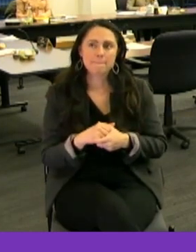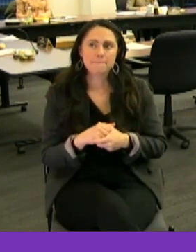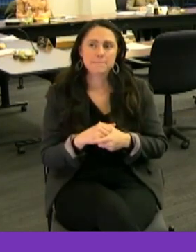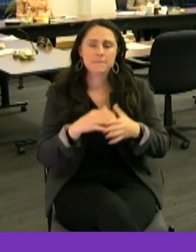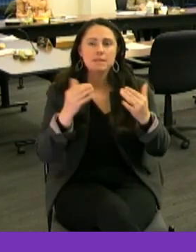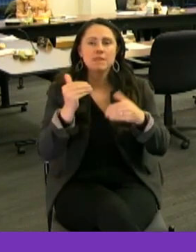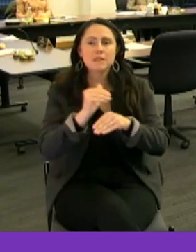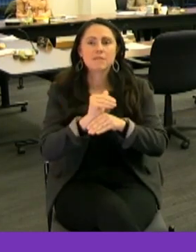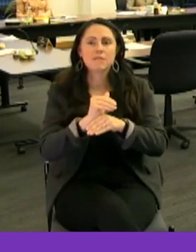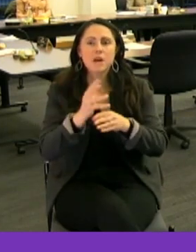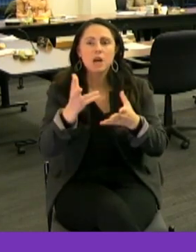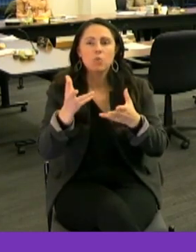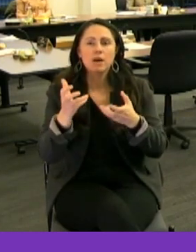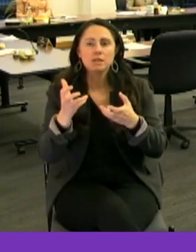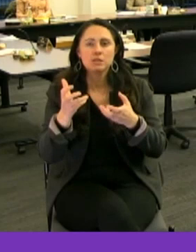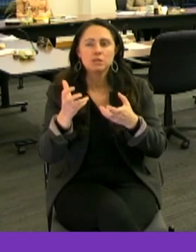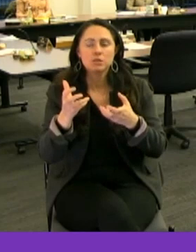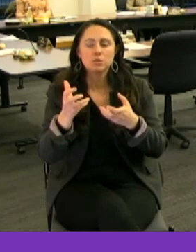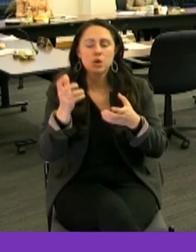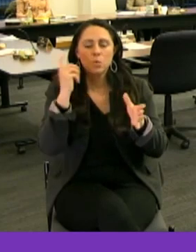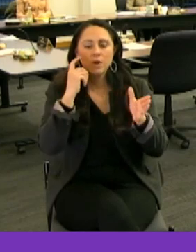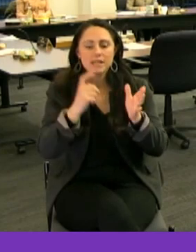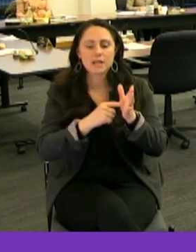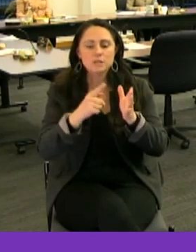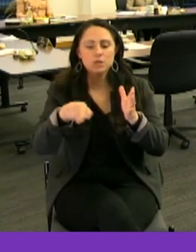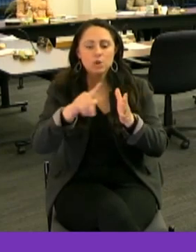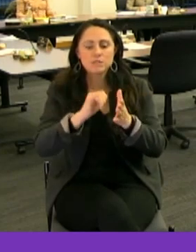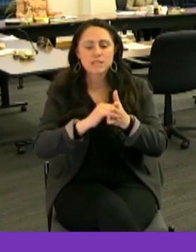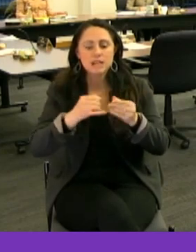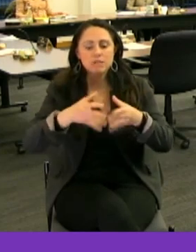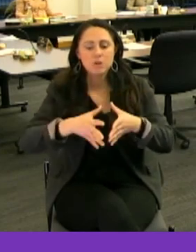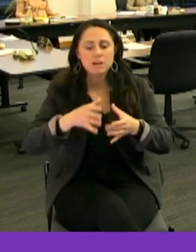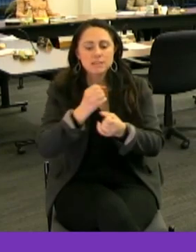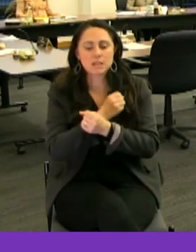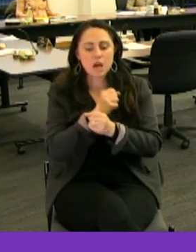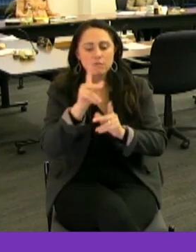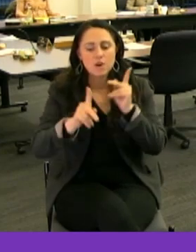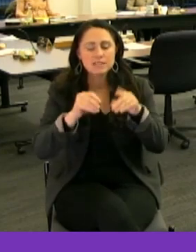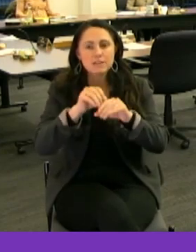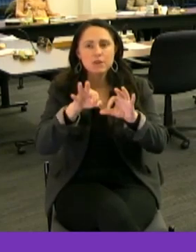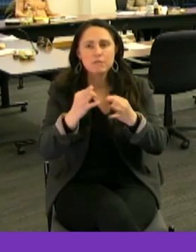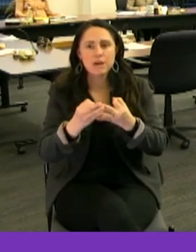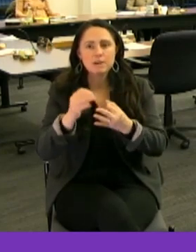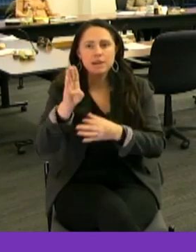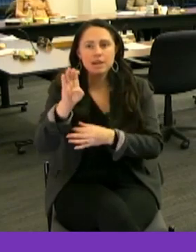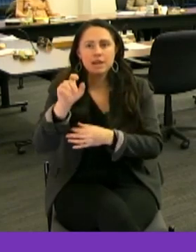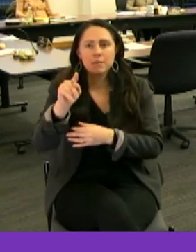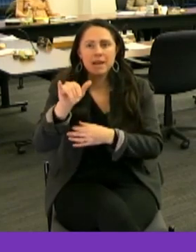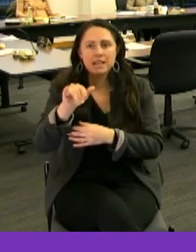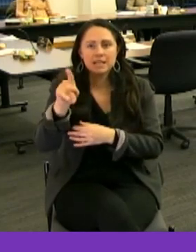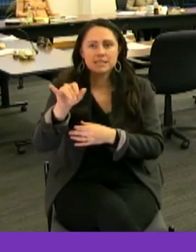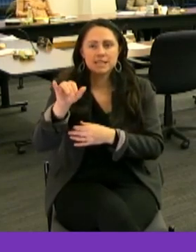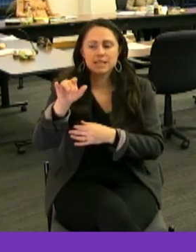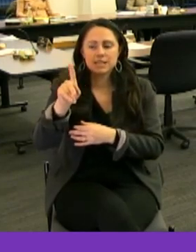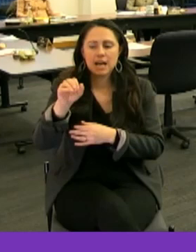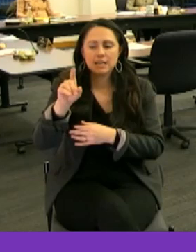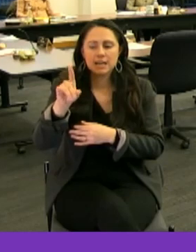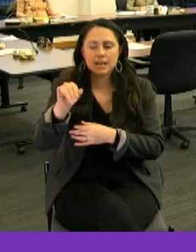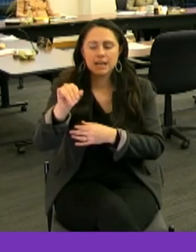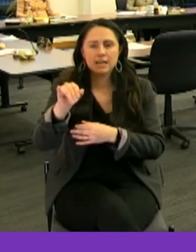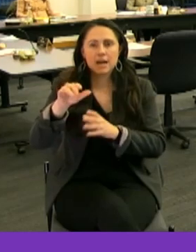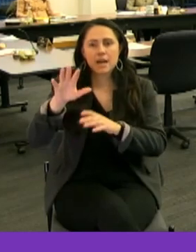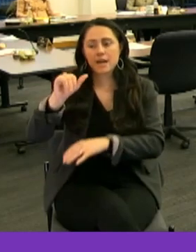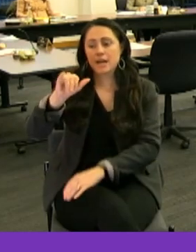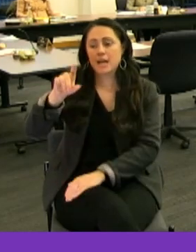Okay, this evening I'd like to recognize those who have lost loved ones in their family. Betty Zaccotti, adjunct instructor,